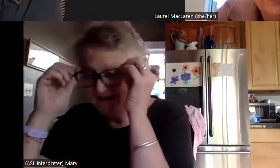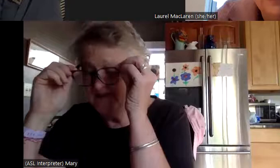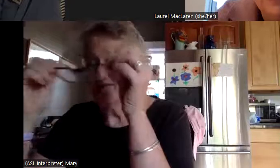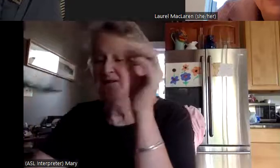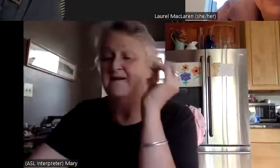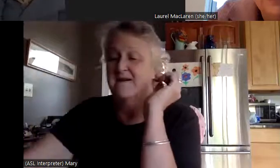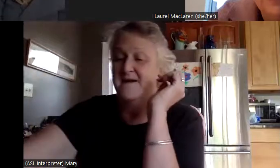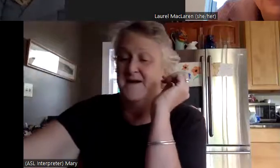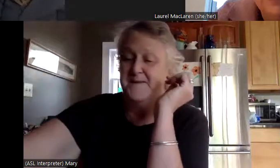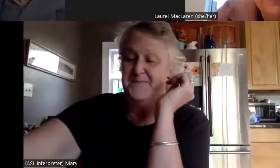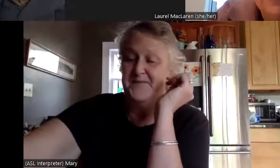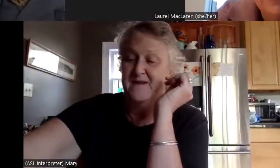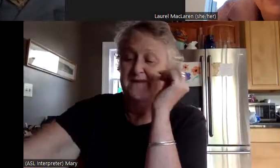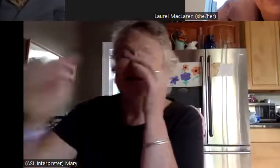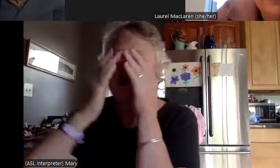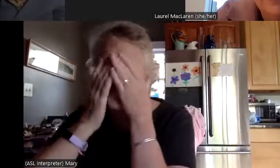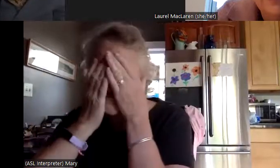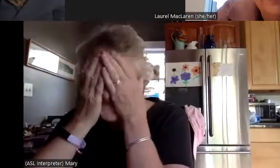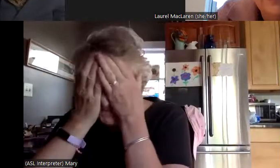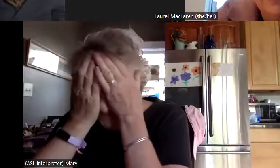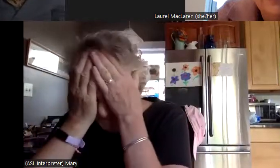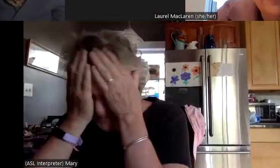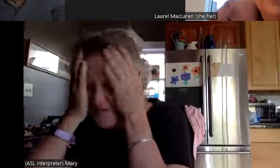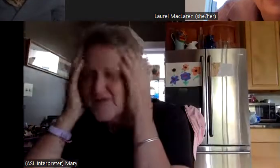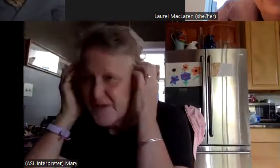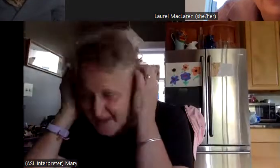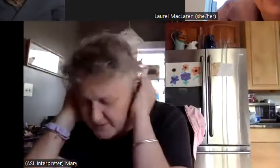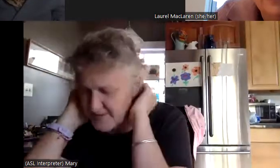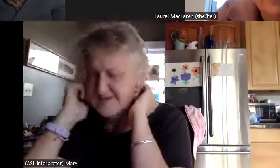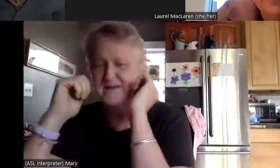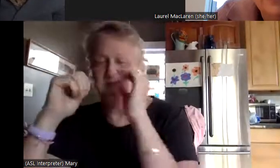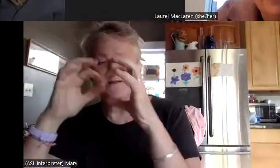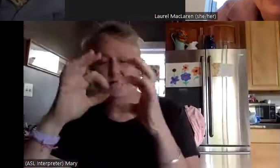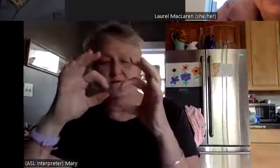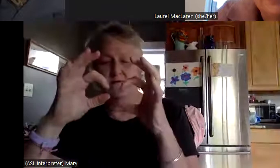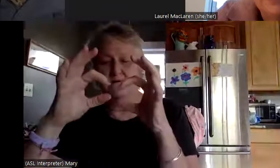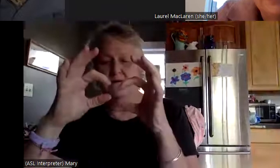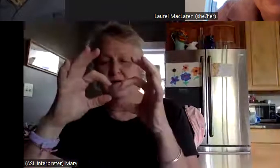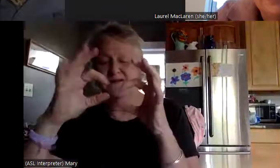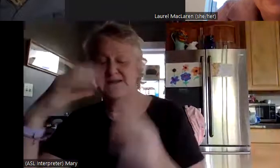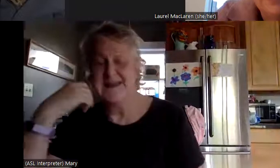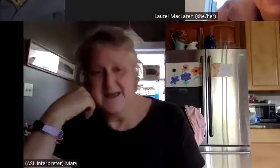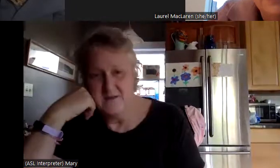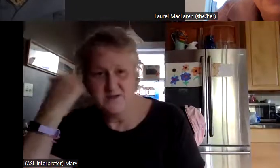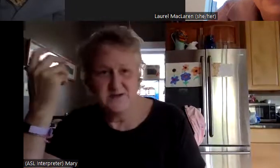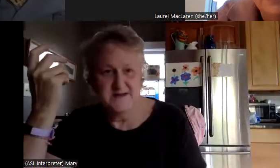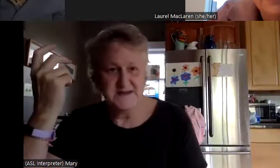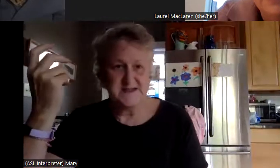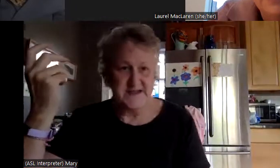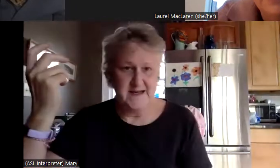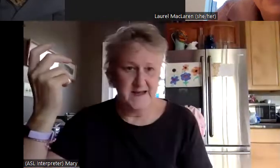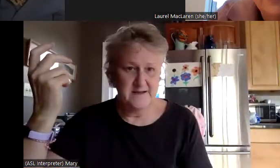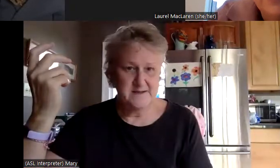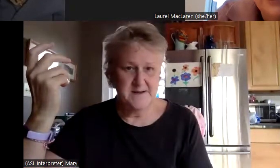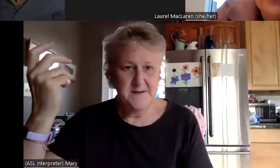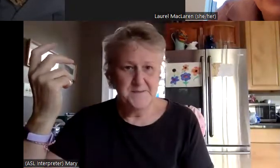My sister this summer found these what turned out to be